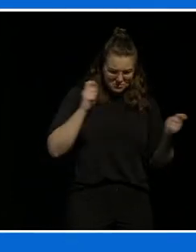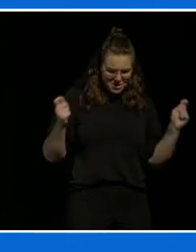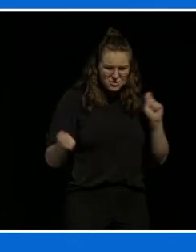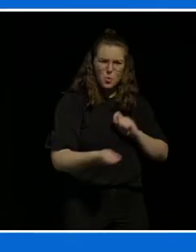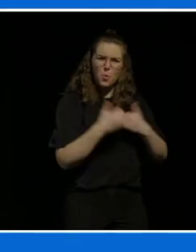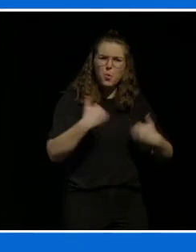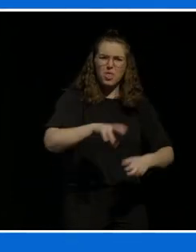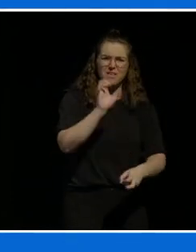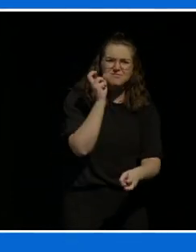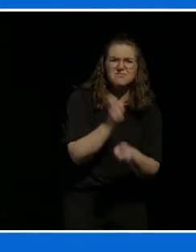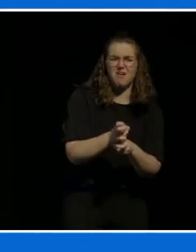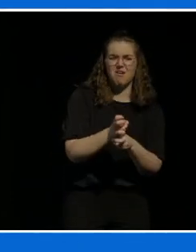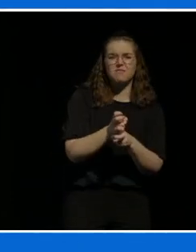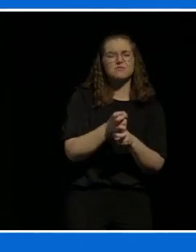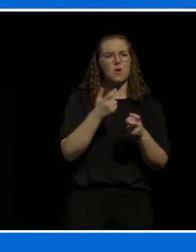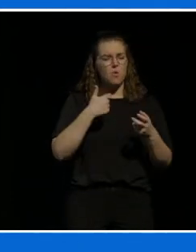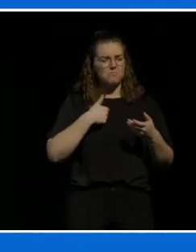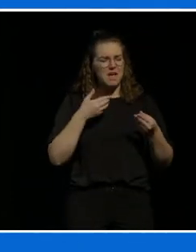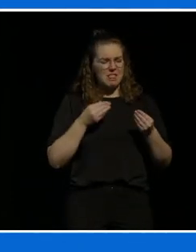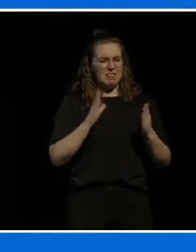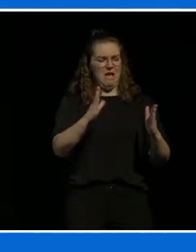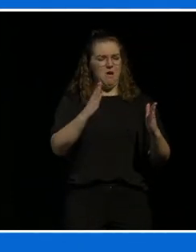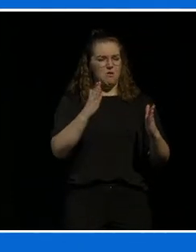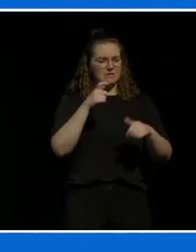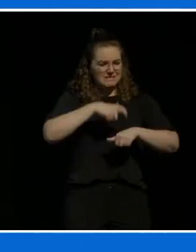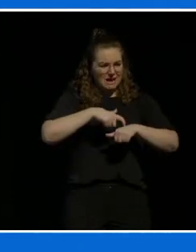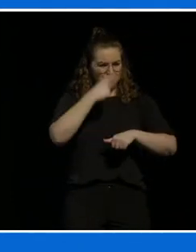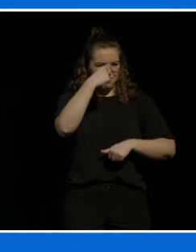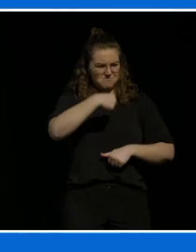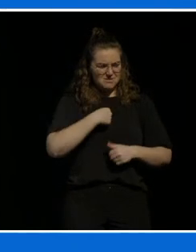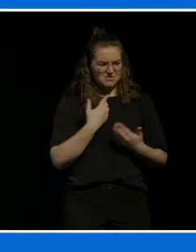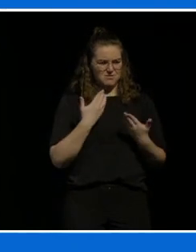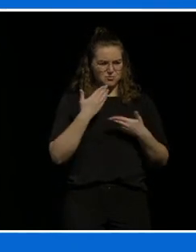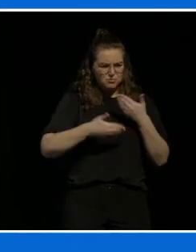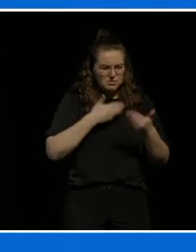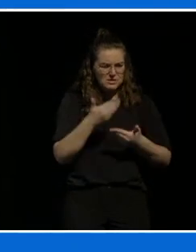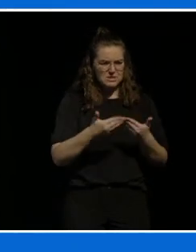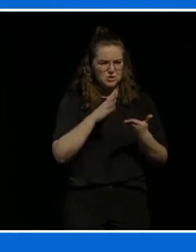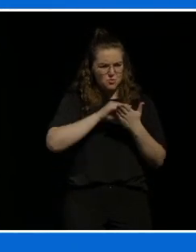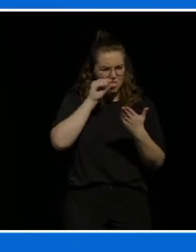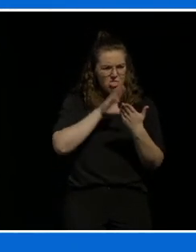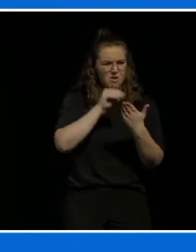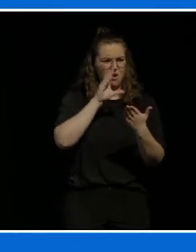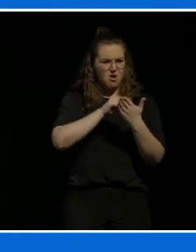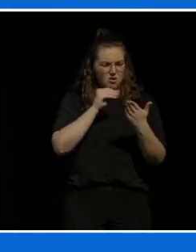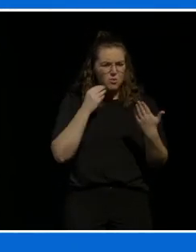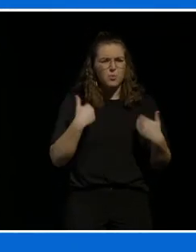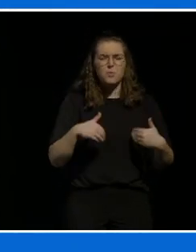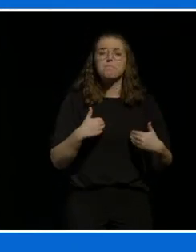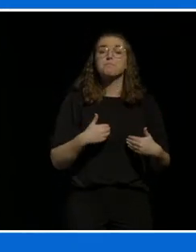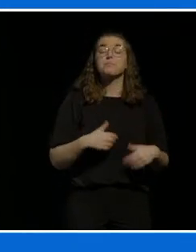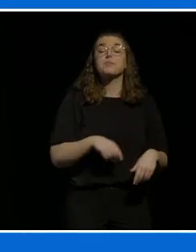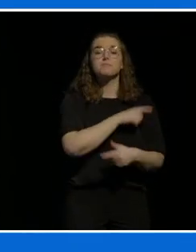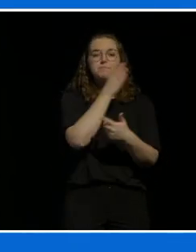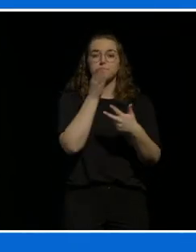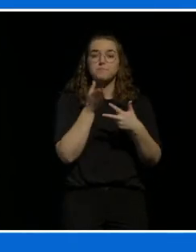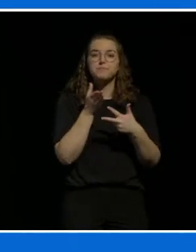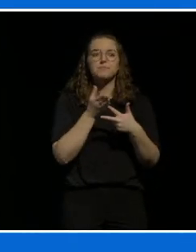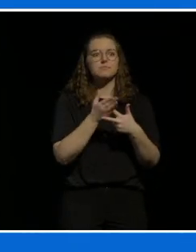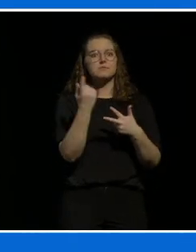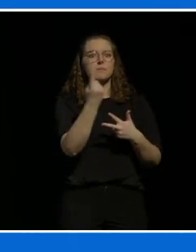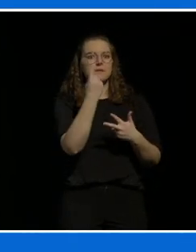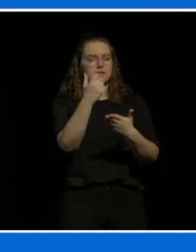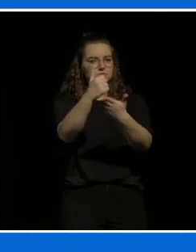learn about the things that make me pumped up to continue the journey is really important. But two, I think another tenet that has helped